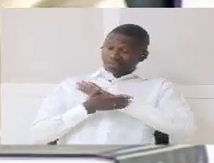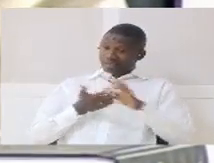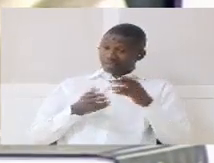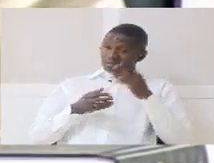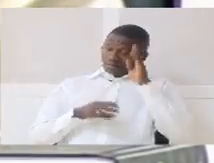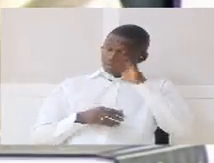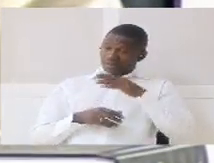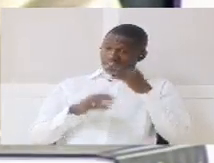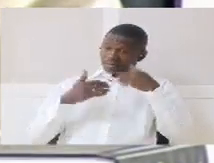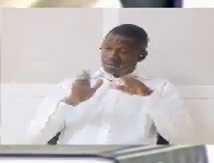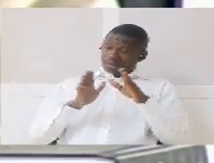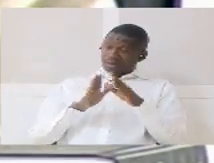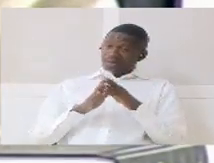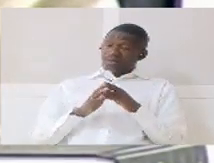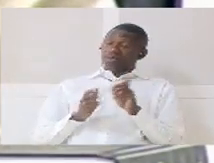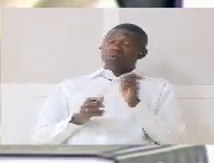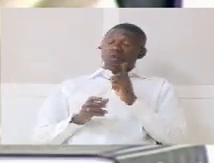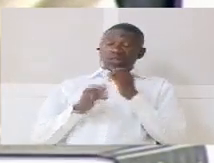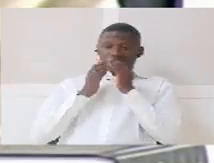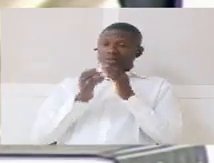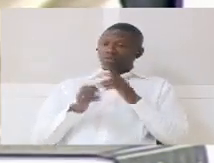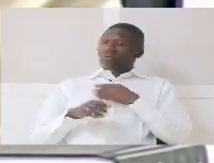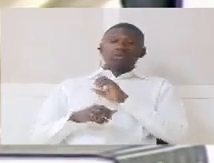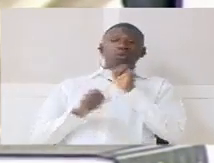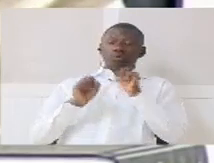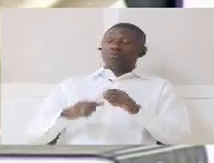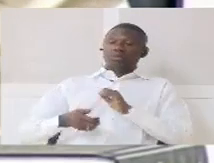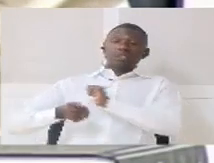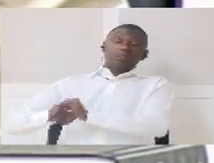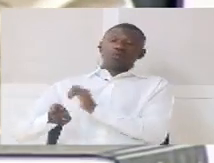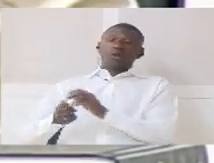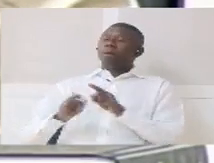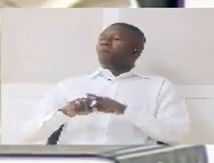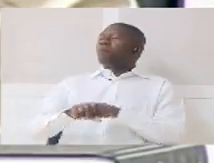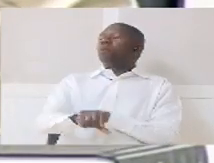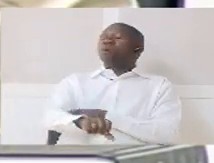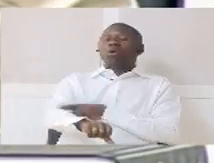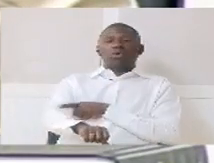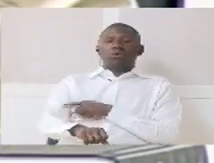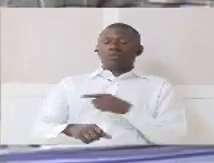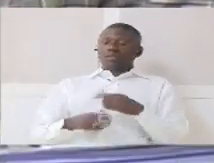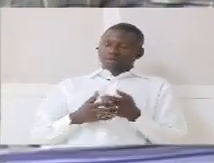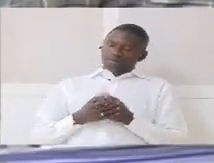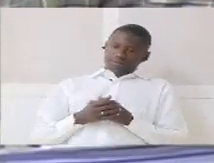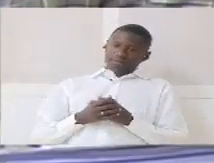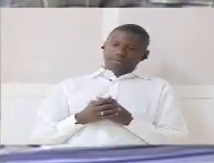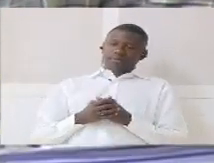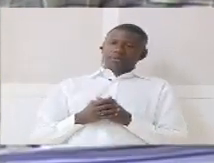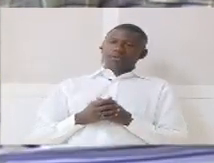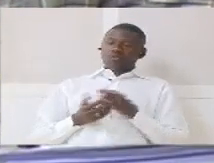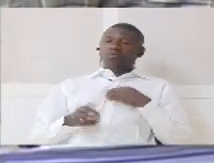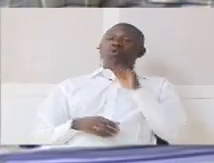keep you here no longer. So call one of your relatives to come and bail you out. You go. And so they said to me, we cannot keep you